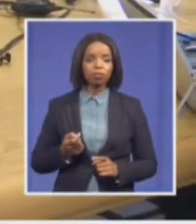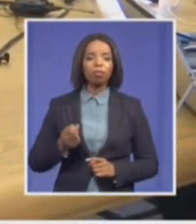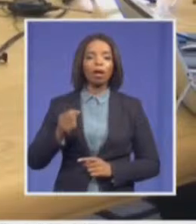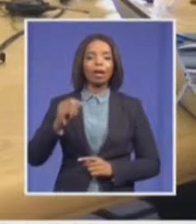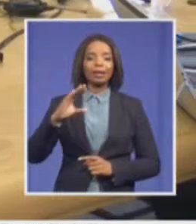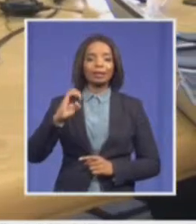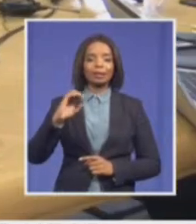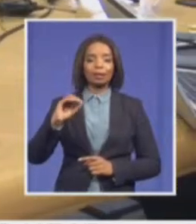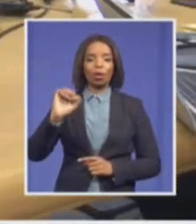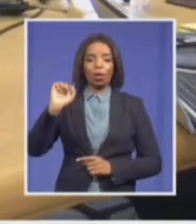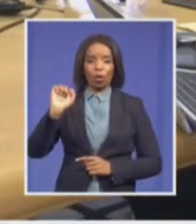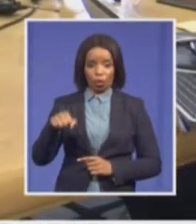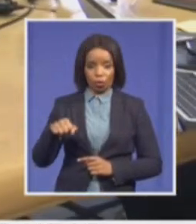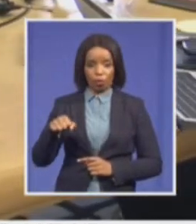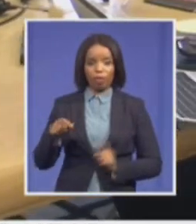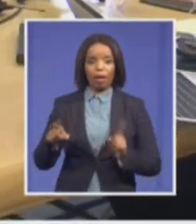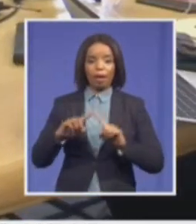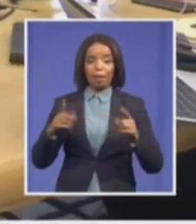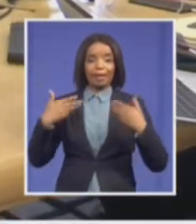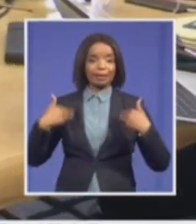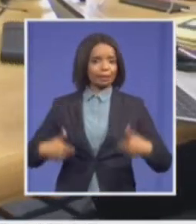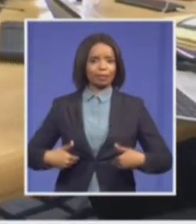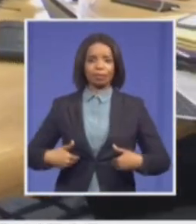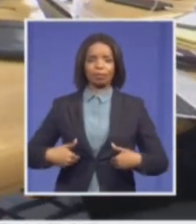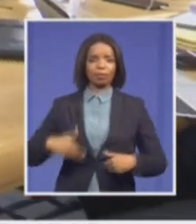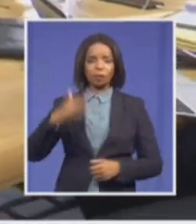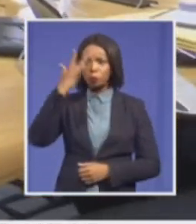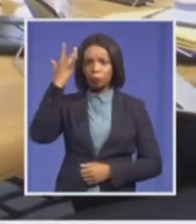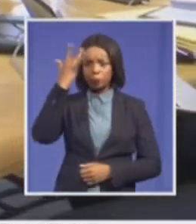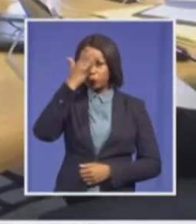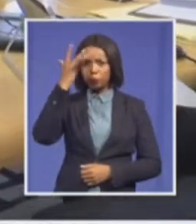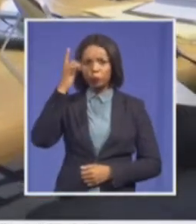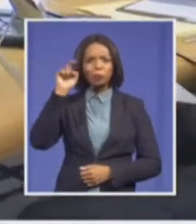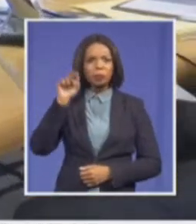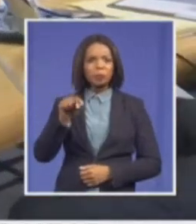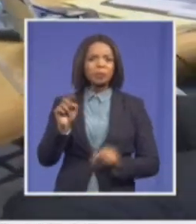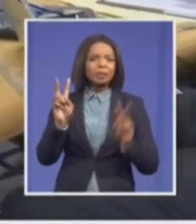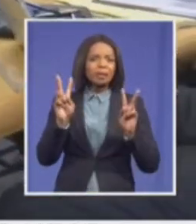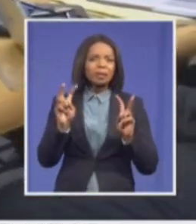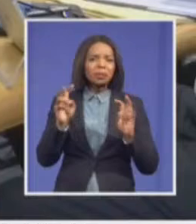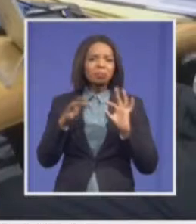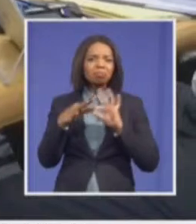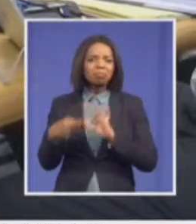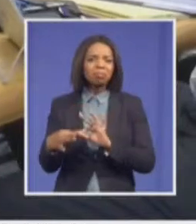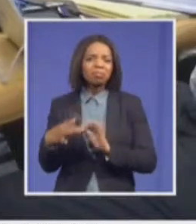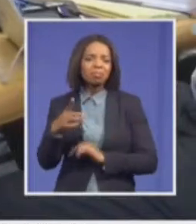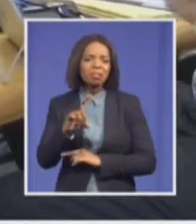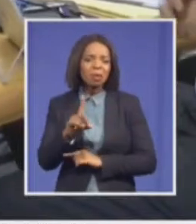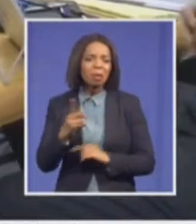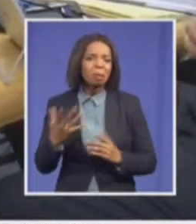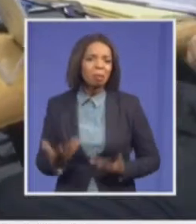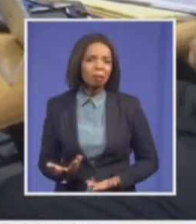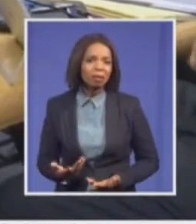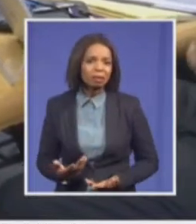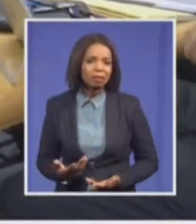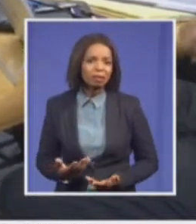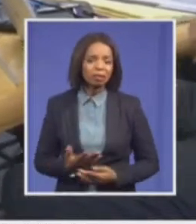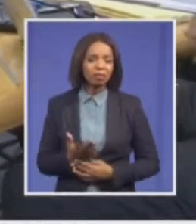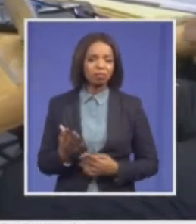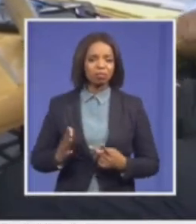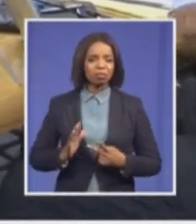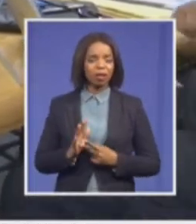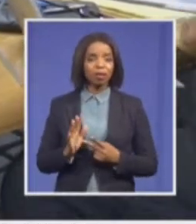about, and you'll handle as you deem fit and draft a response for us. And I want us